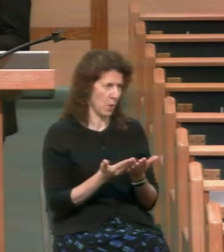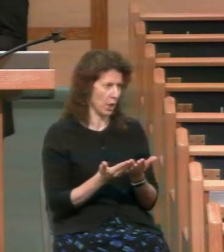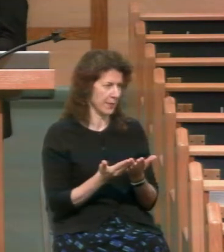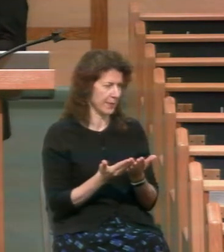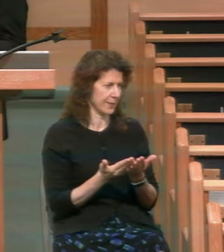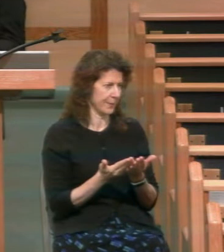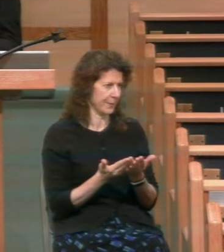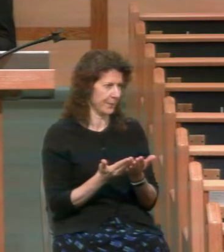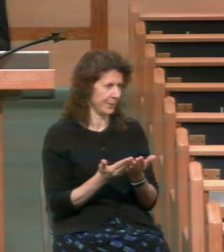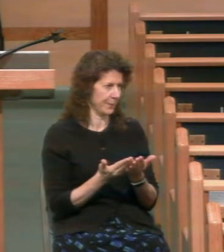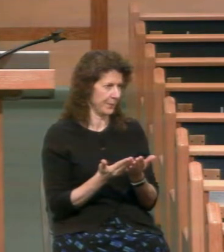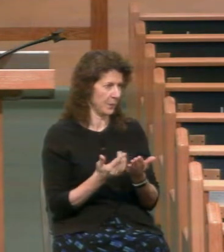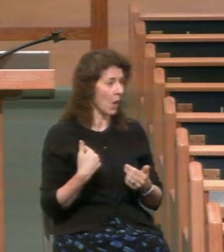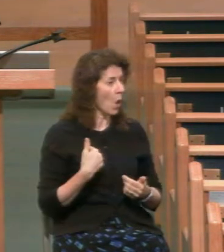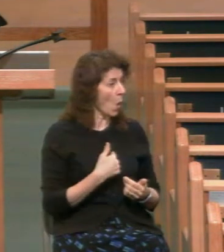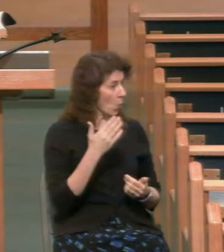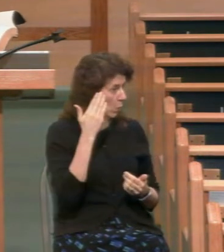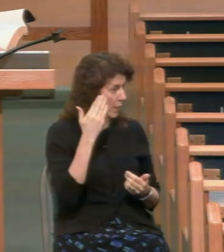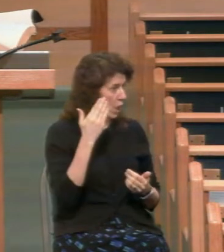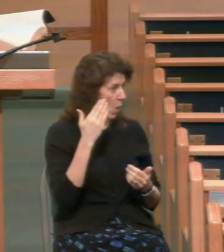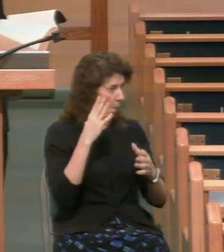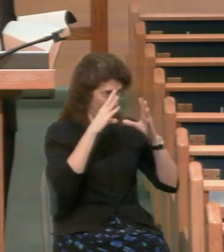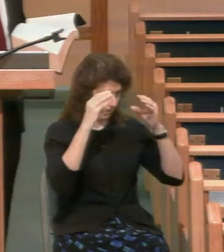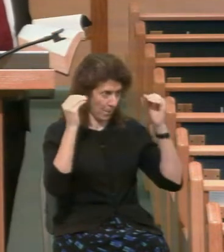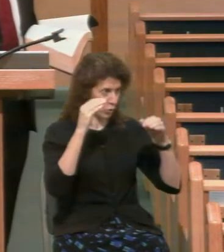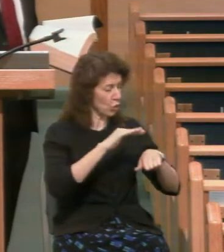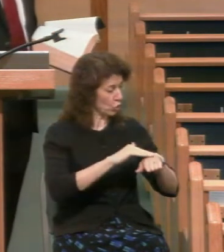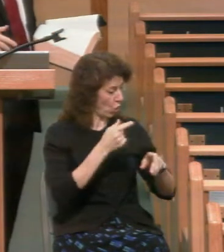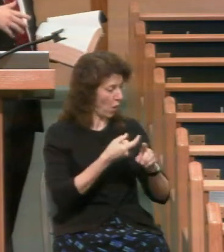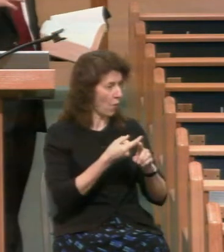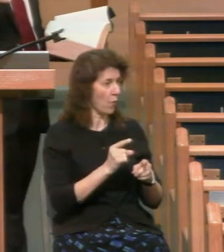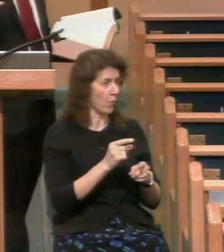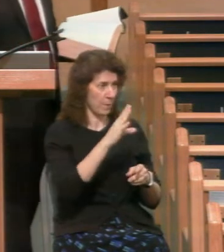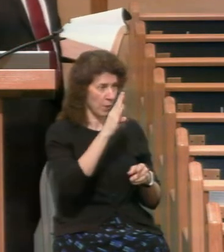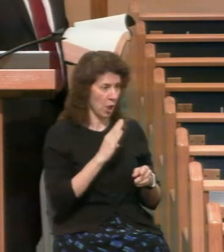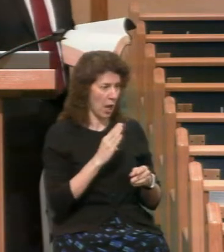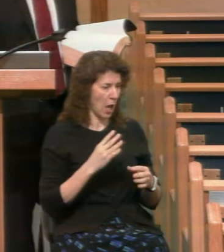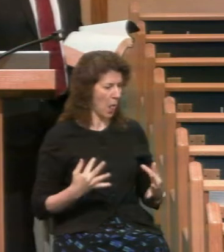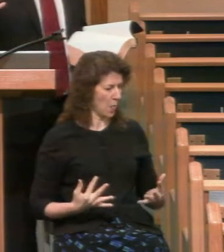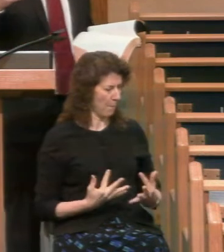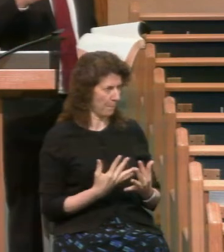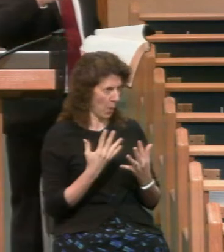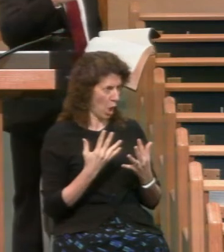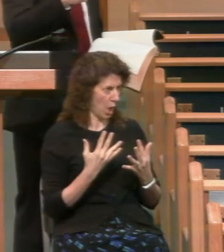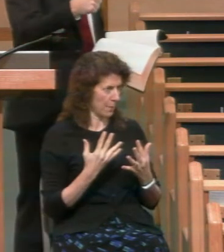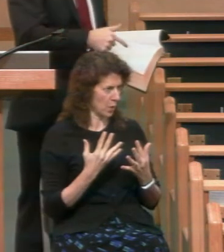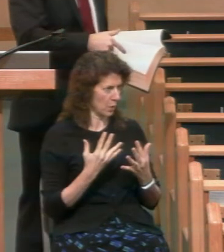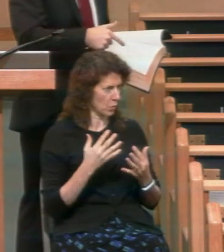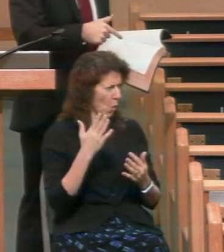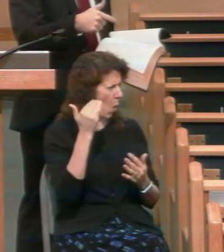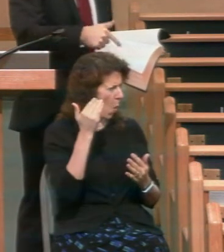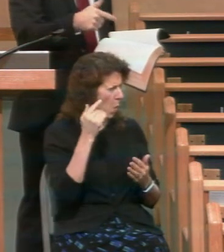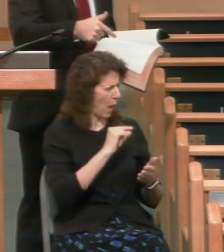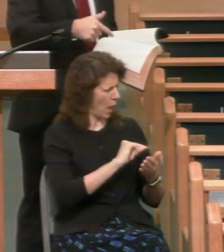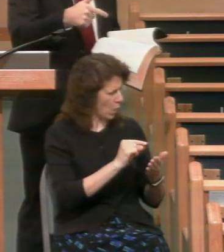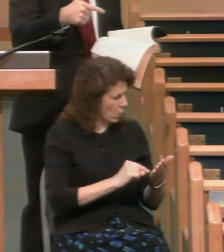And we know Moses gets called by God at the burning bush, and that's when he starts writing it. But why does he write Genesis? Why